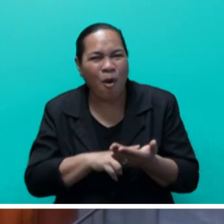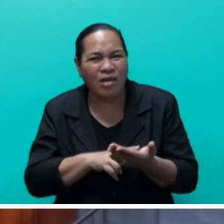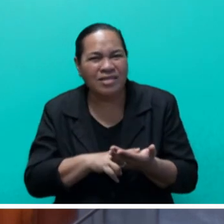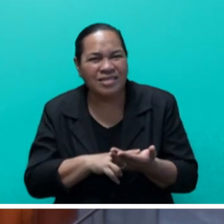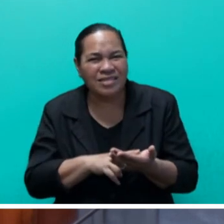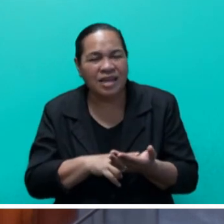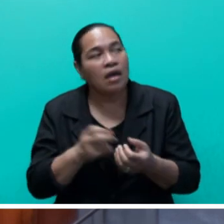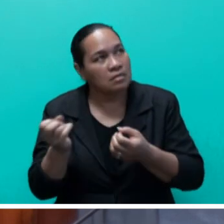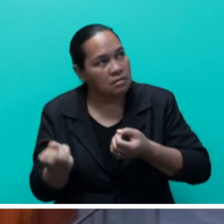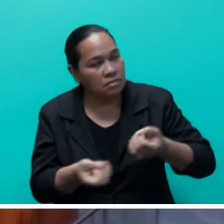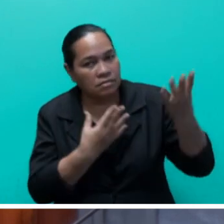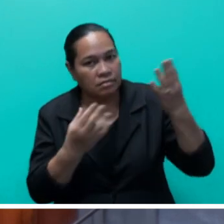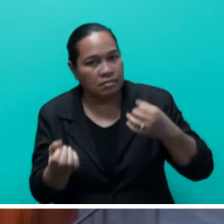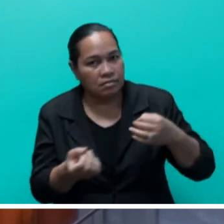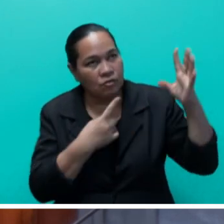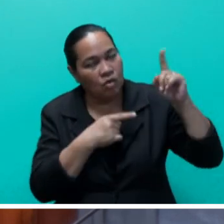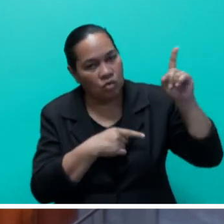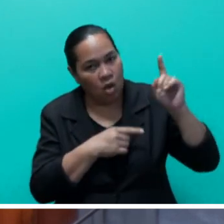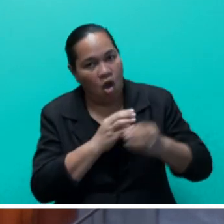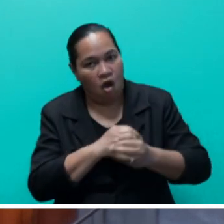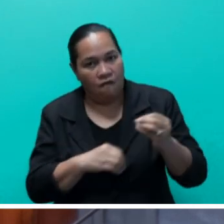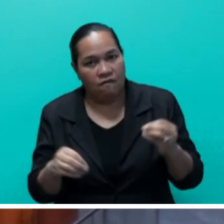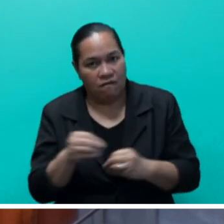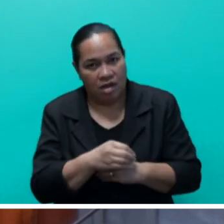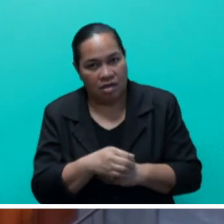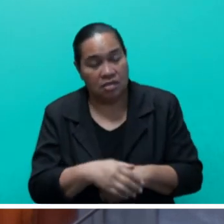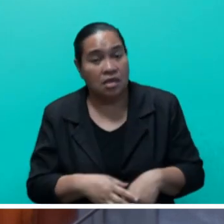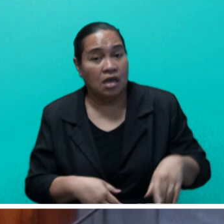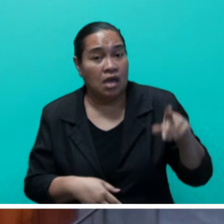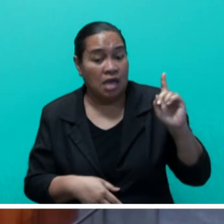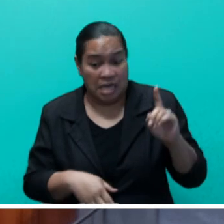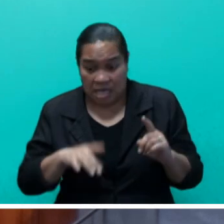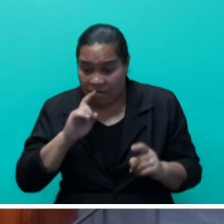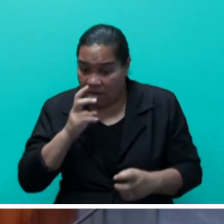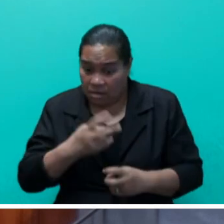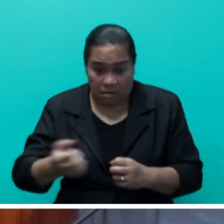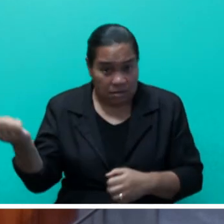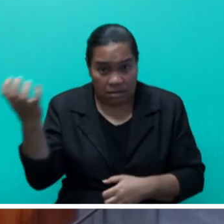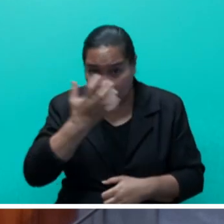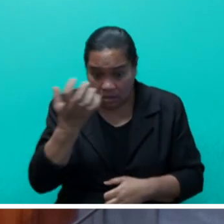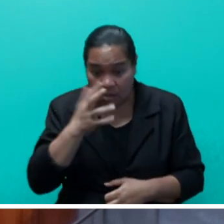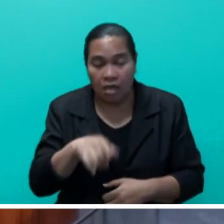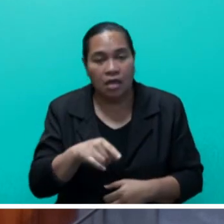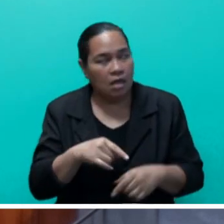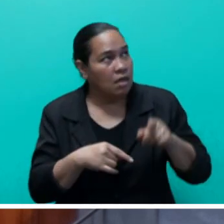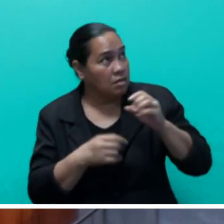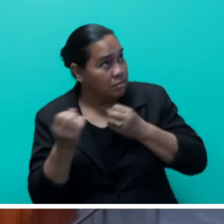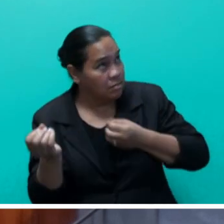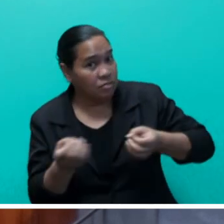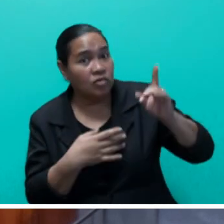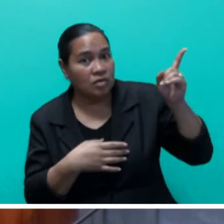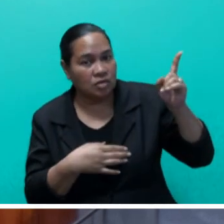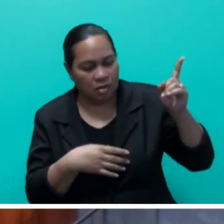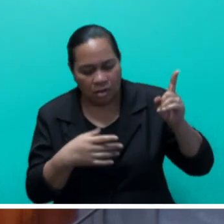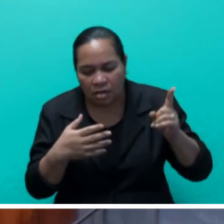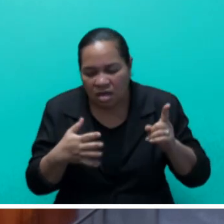of the cases, these are referred to the relevant authorities, such as the Social Welfare, Medical